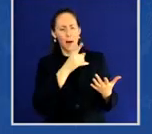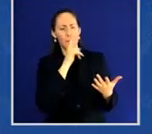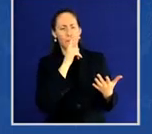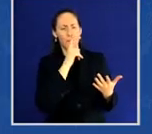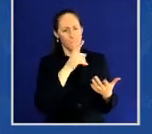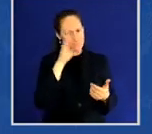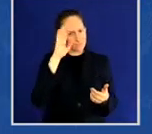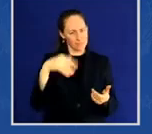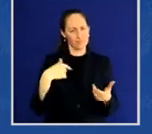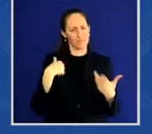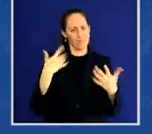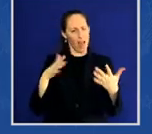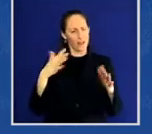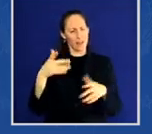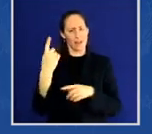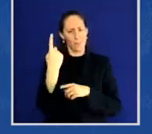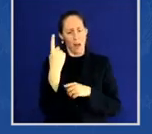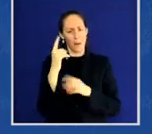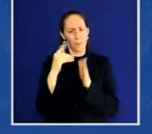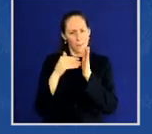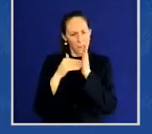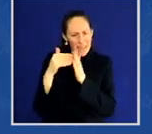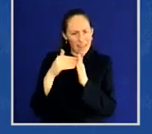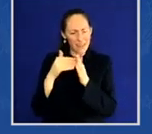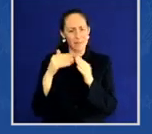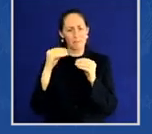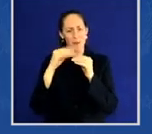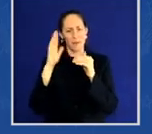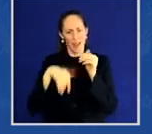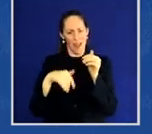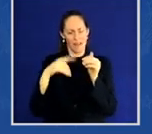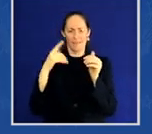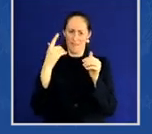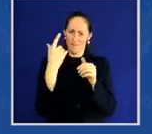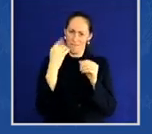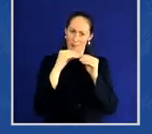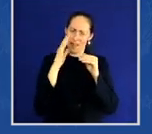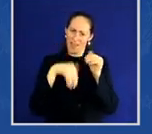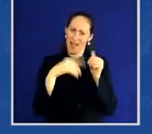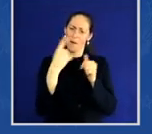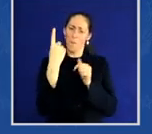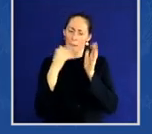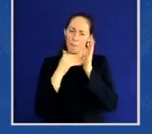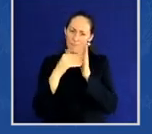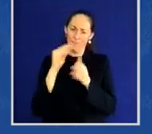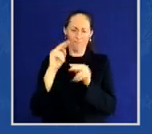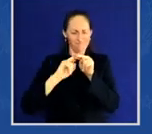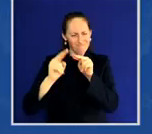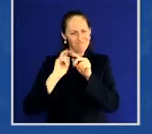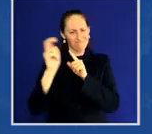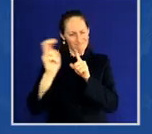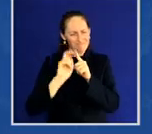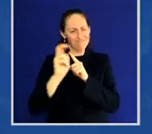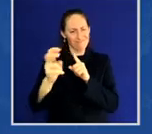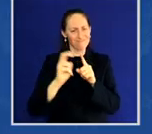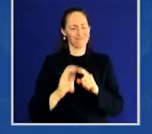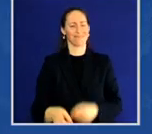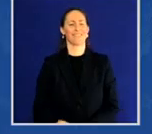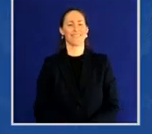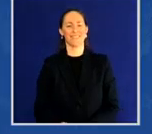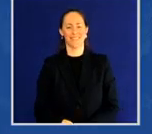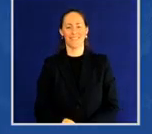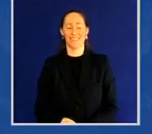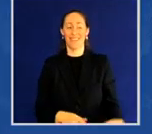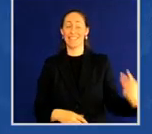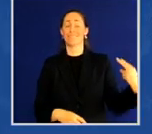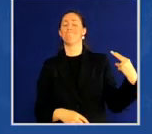1,515,000 miles on Amtrak." So the fact is, I probably take Ange's word before I took the word of what the article said. But the point